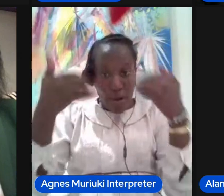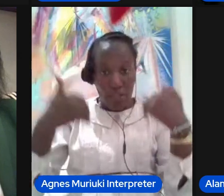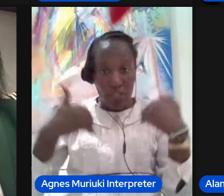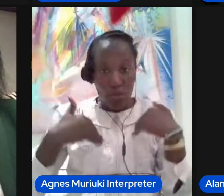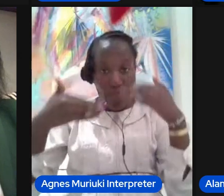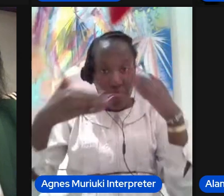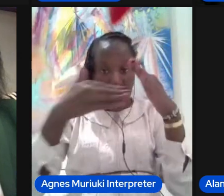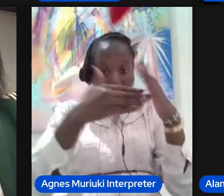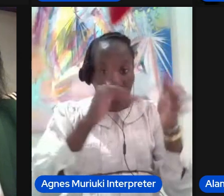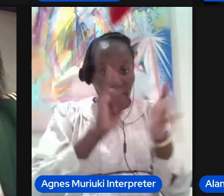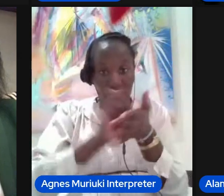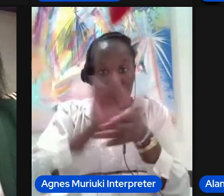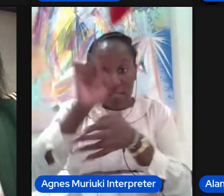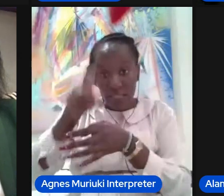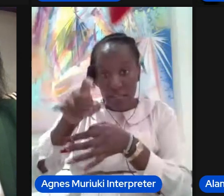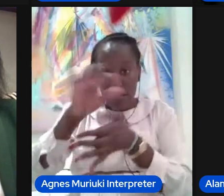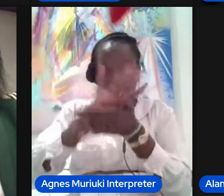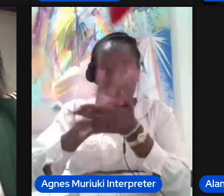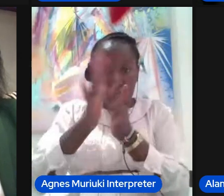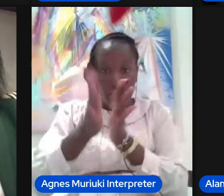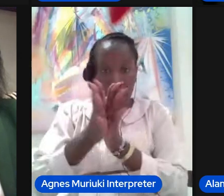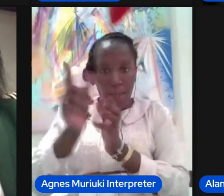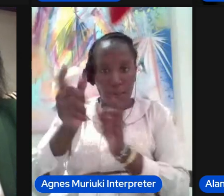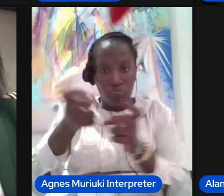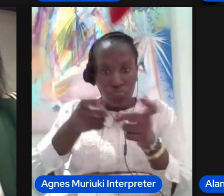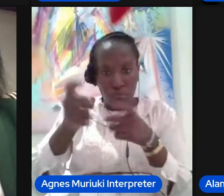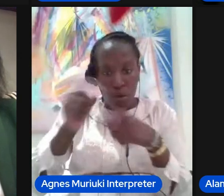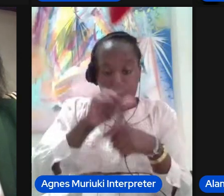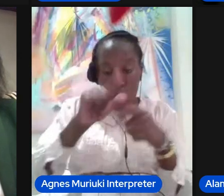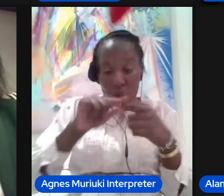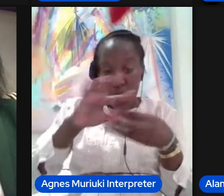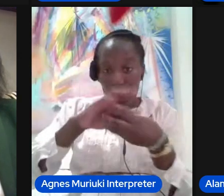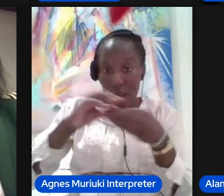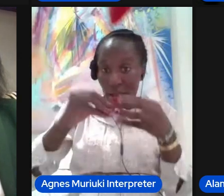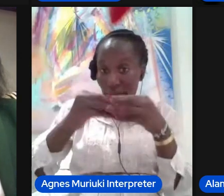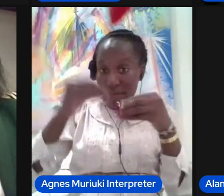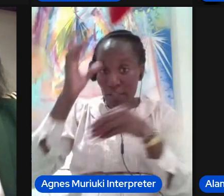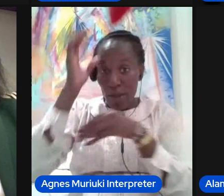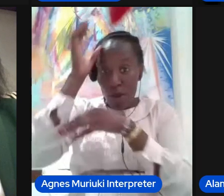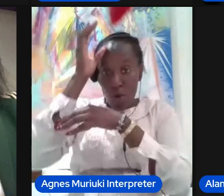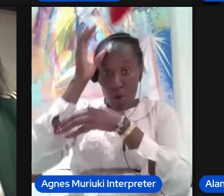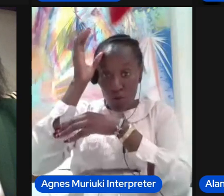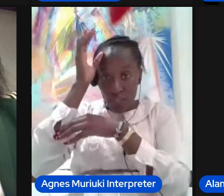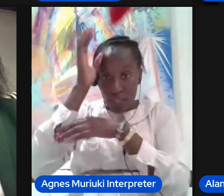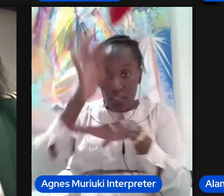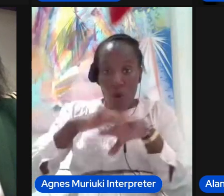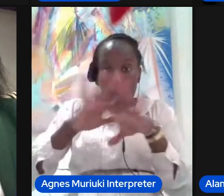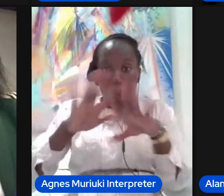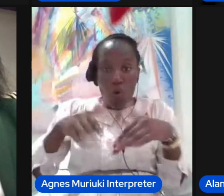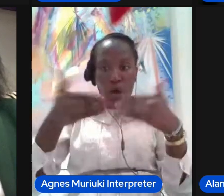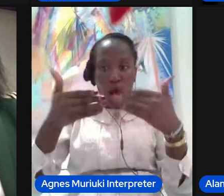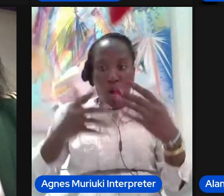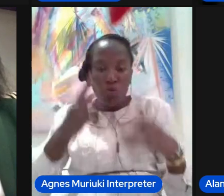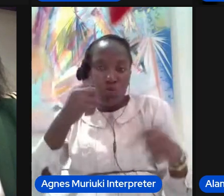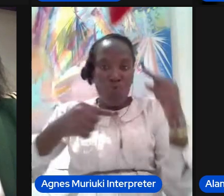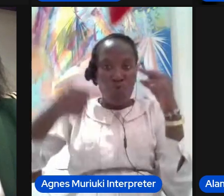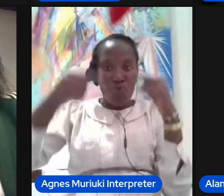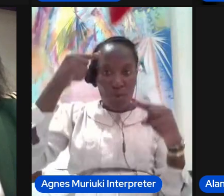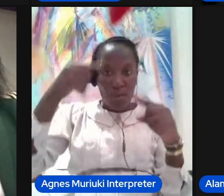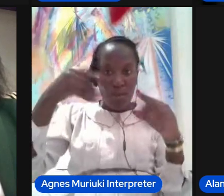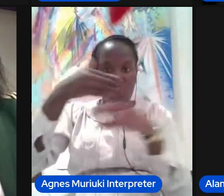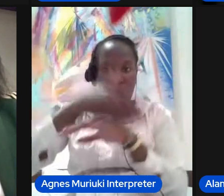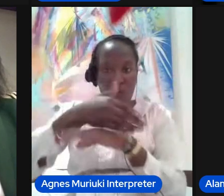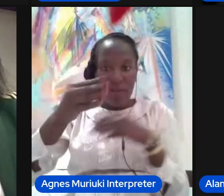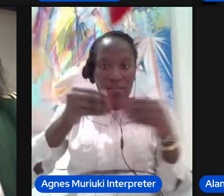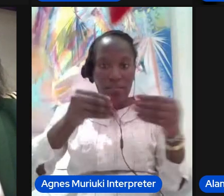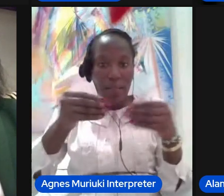dismantled. Instead of during creating this content, we focus on like how to overcome disability, how to be a